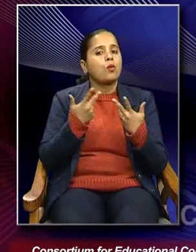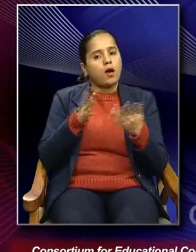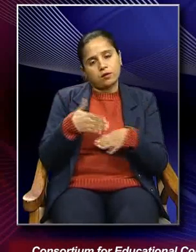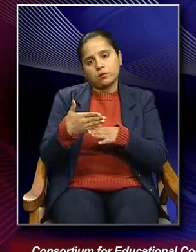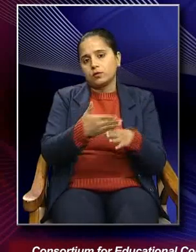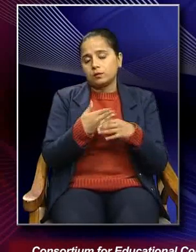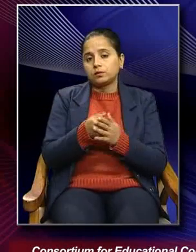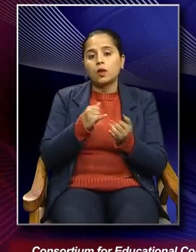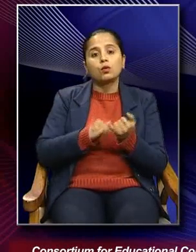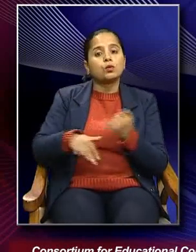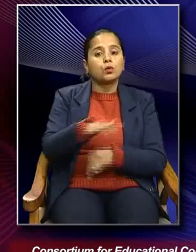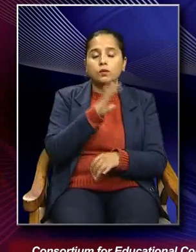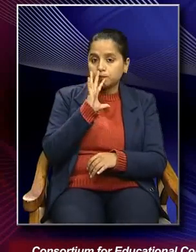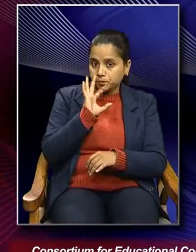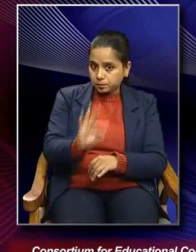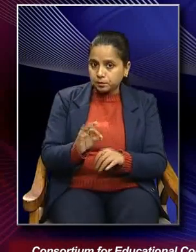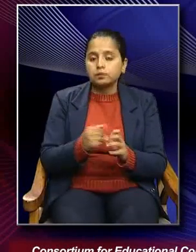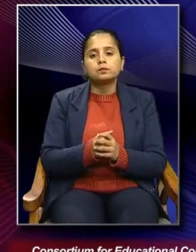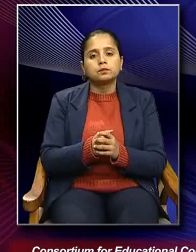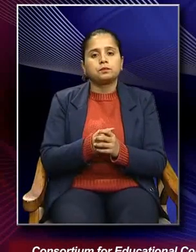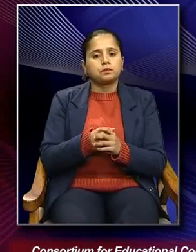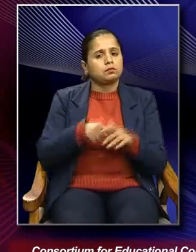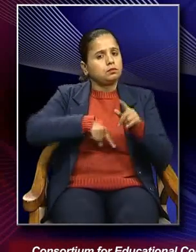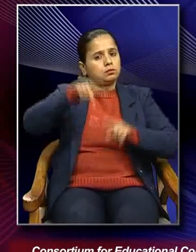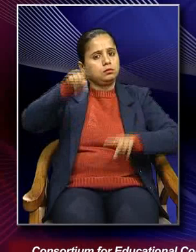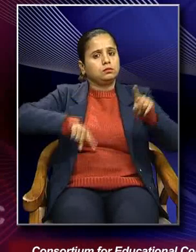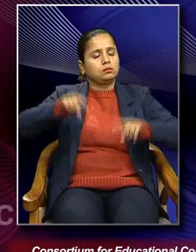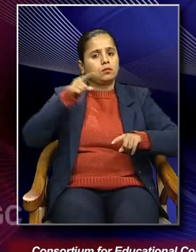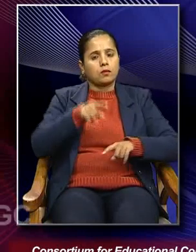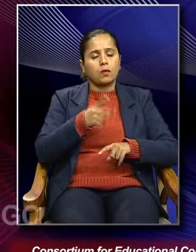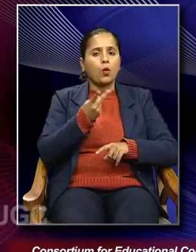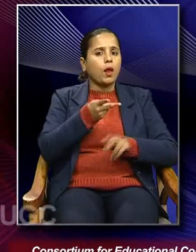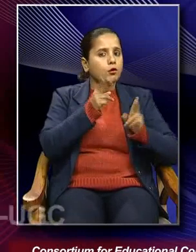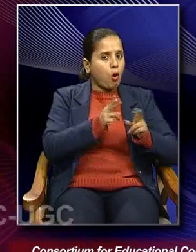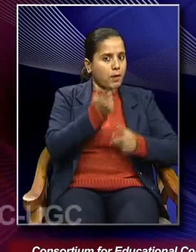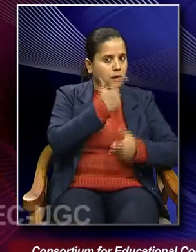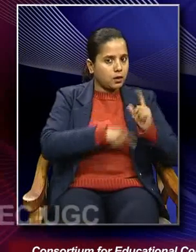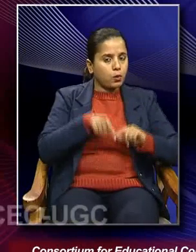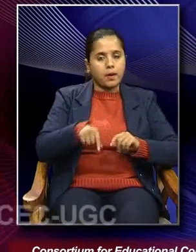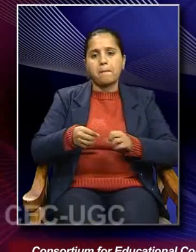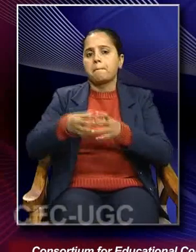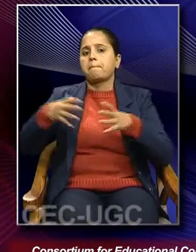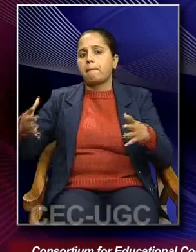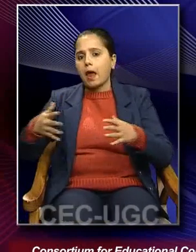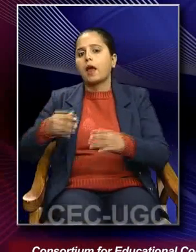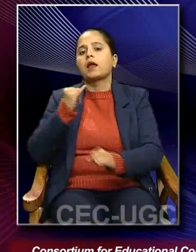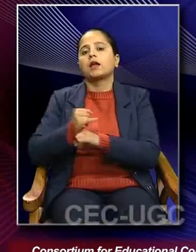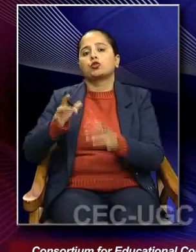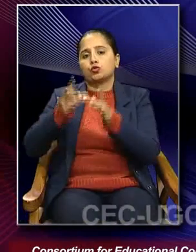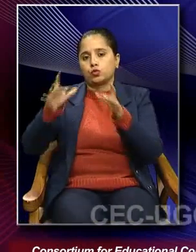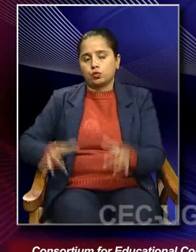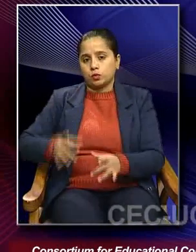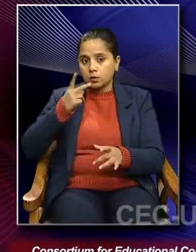The social reality ranges from ordinary language to large-scale institution. So